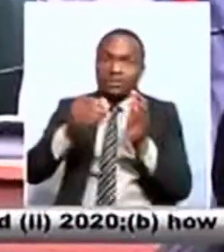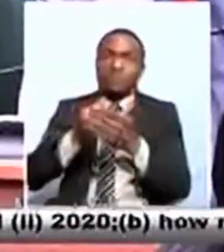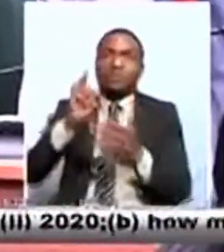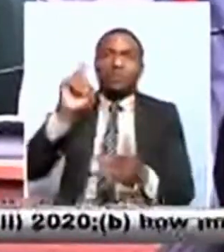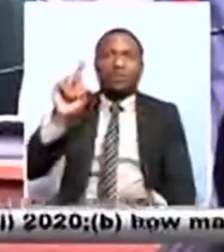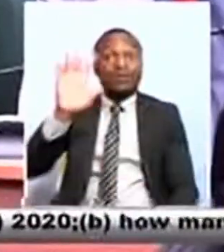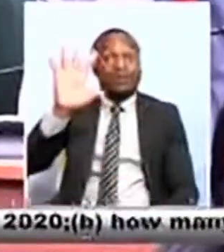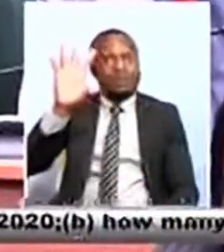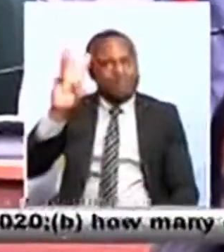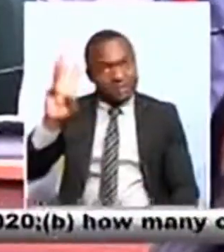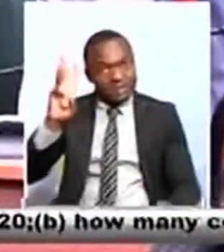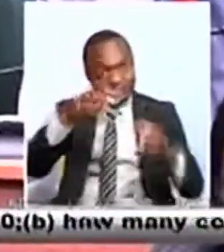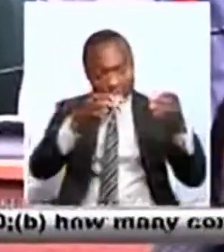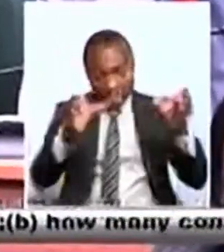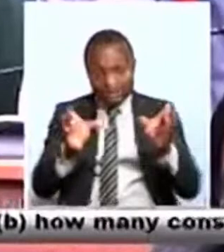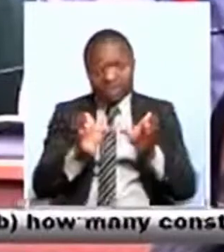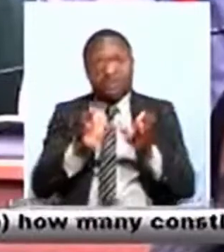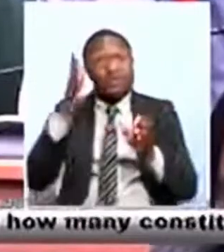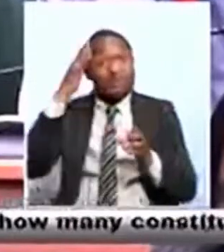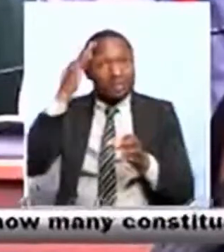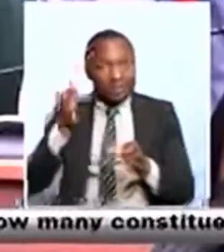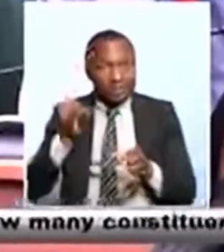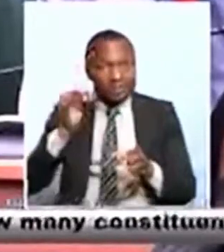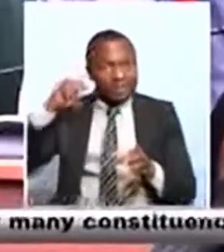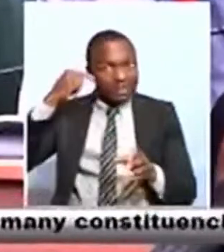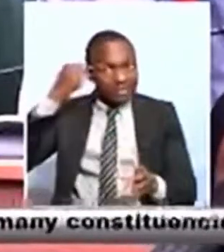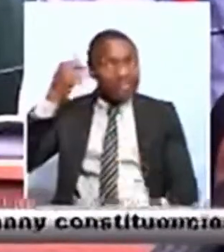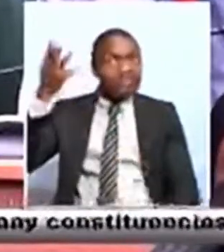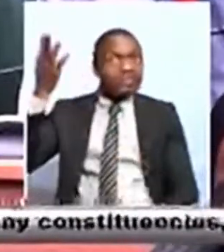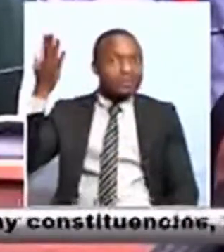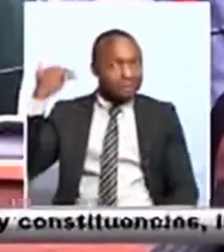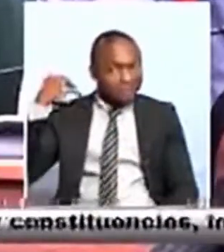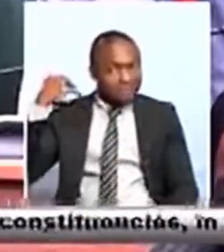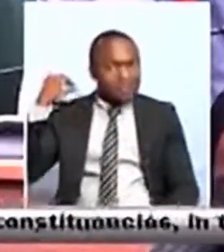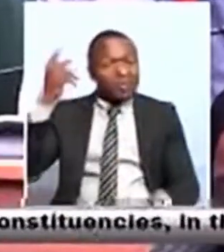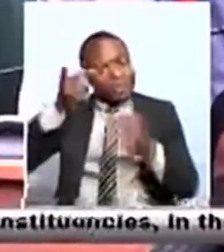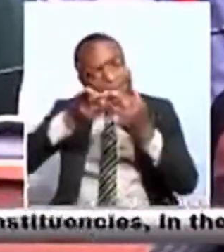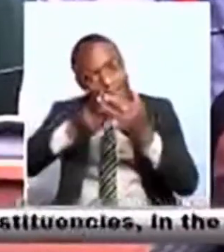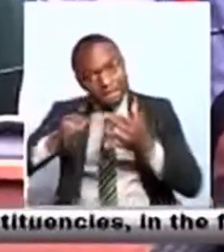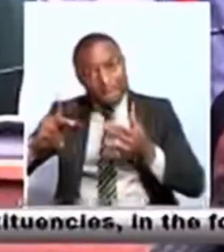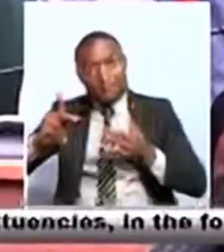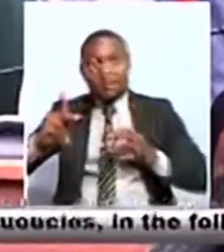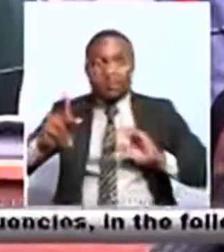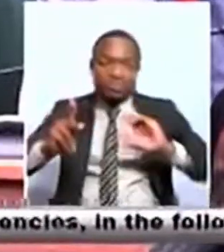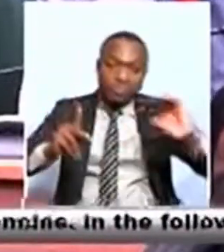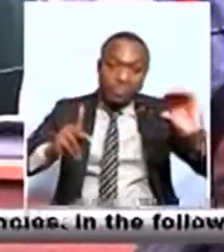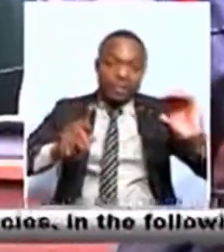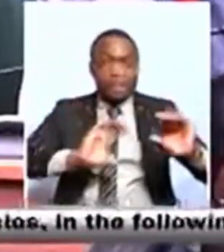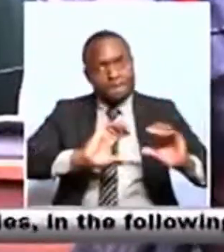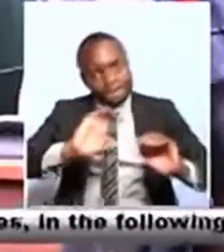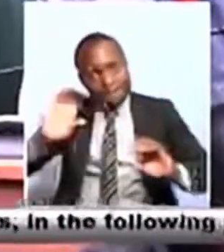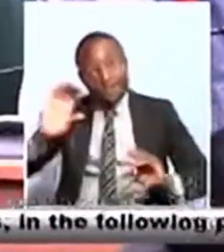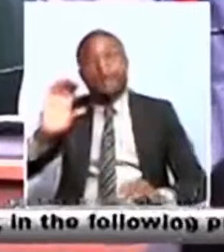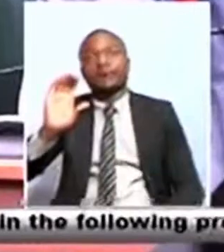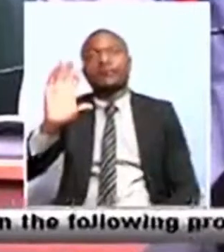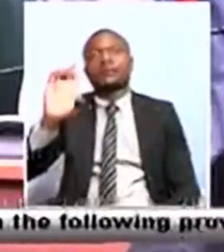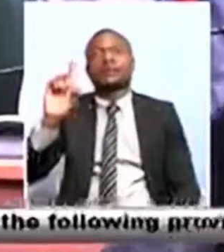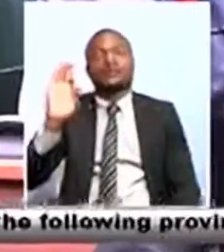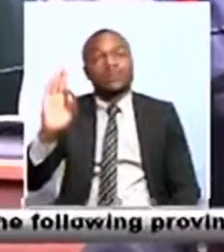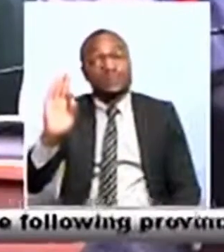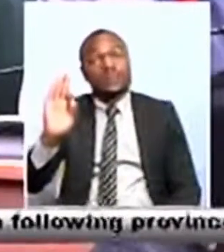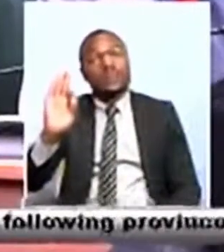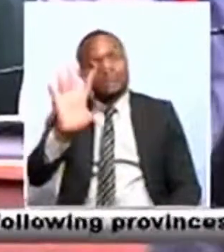156 constituencies, and this is why the government then was partially disbursing CDF to